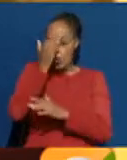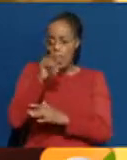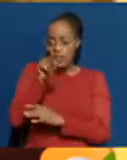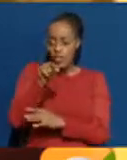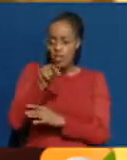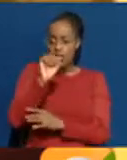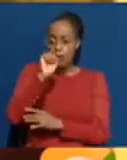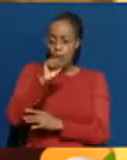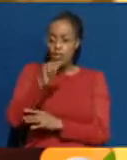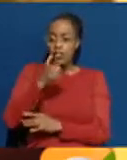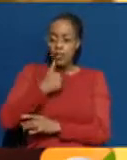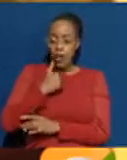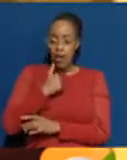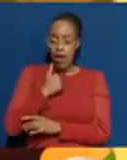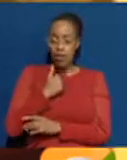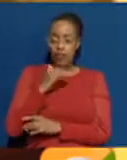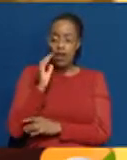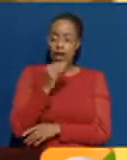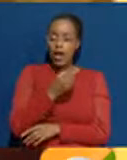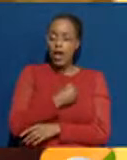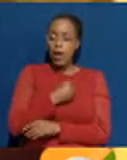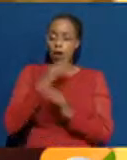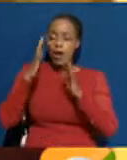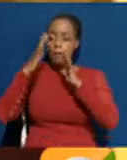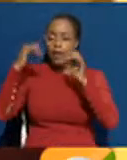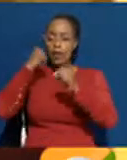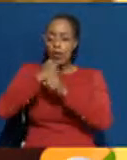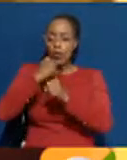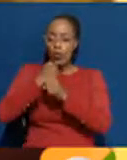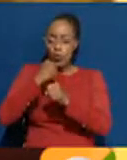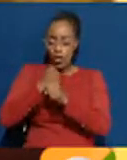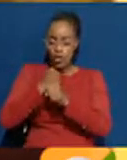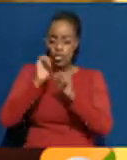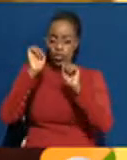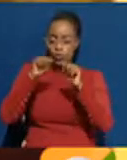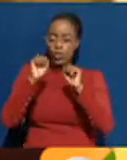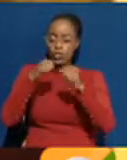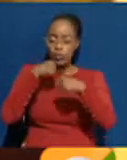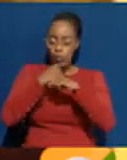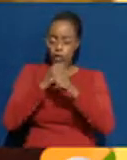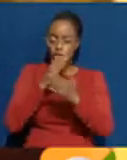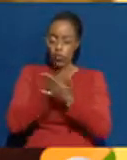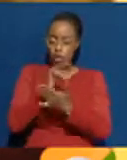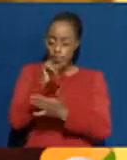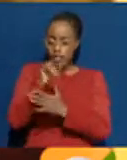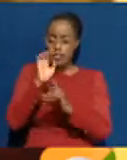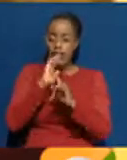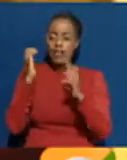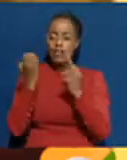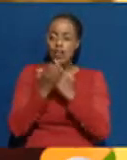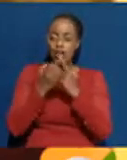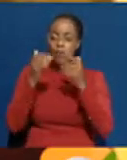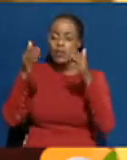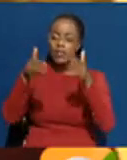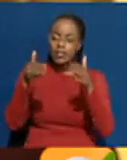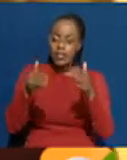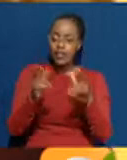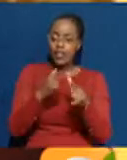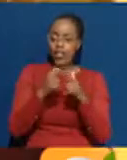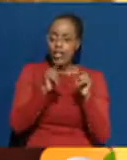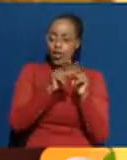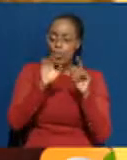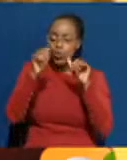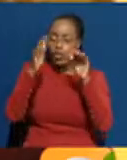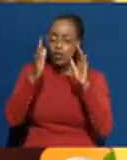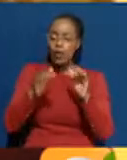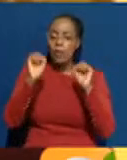been mainly our main work, to be able to make sure that such an environment exists and